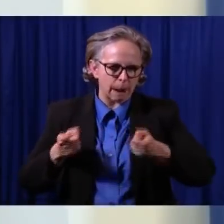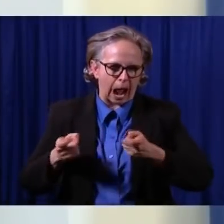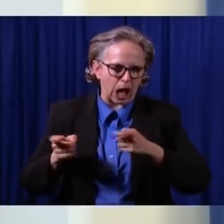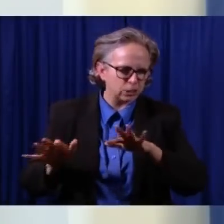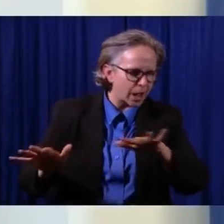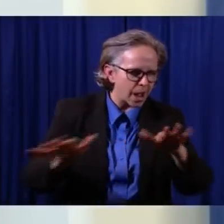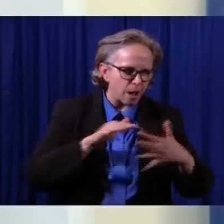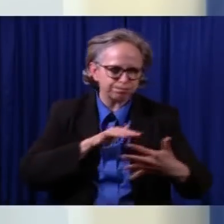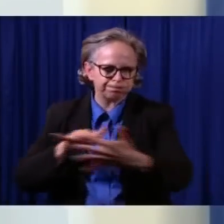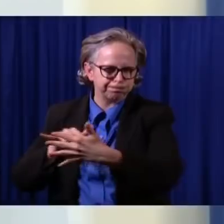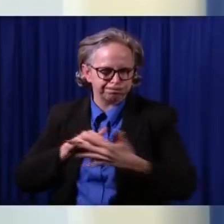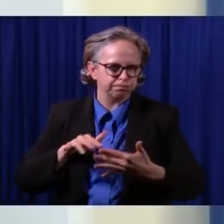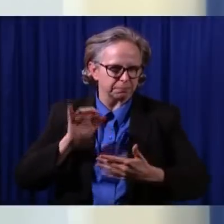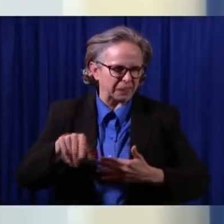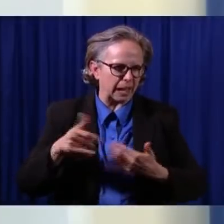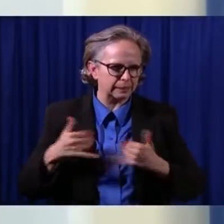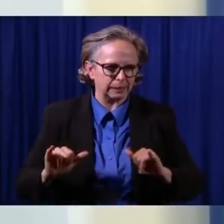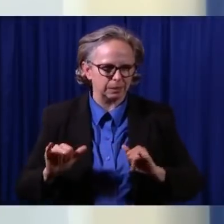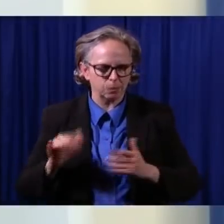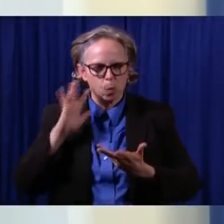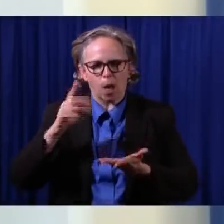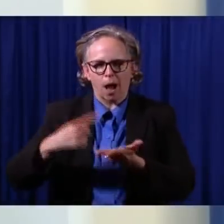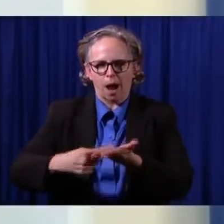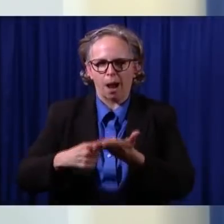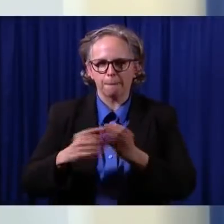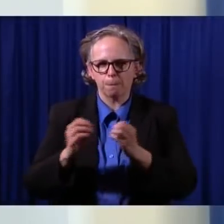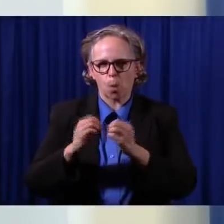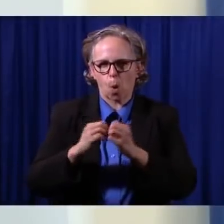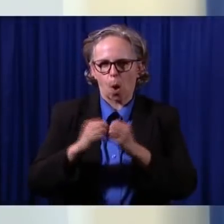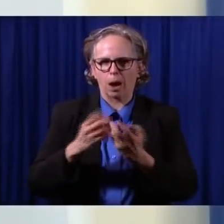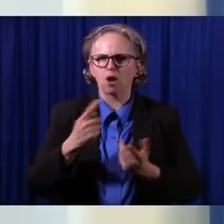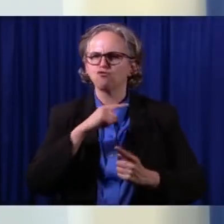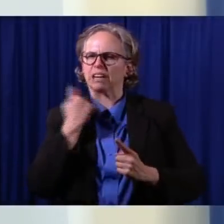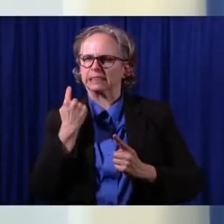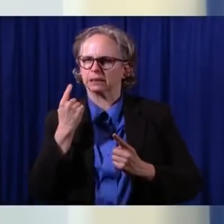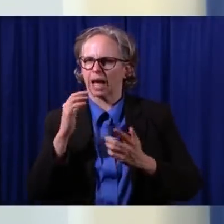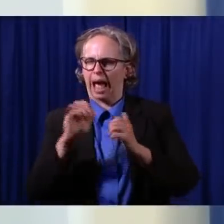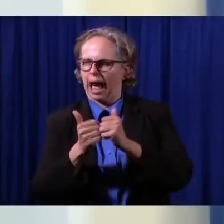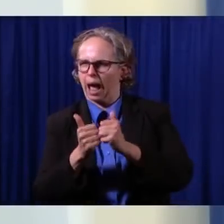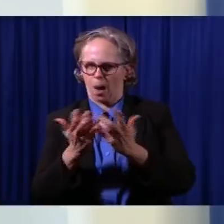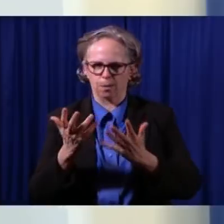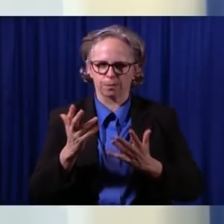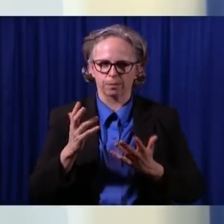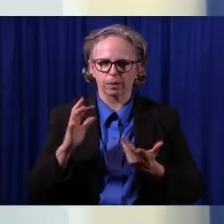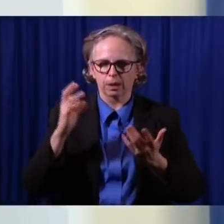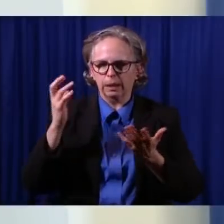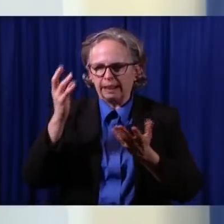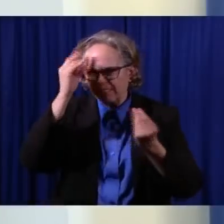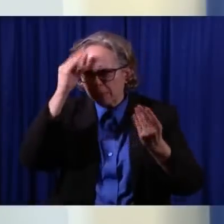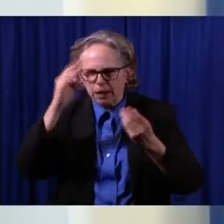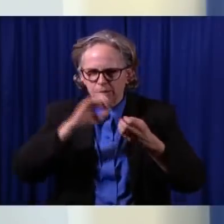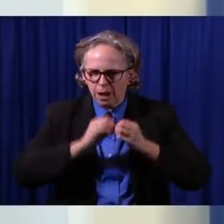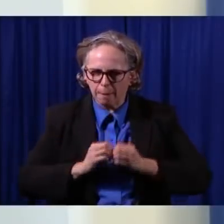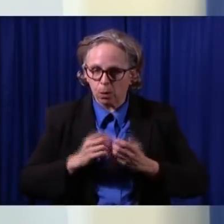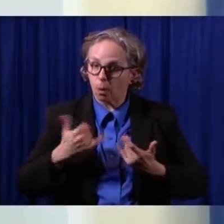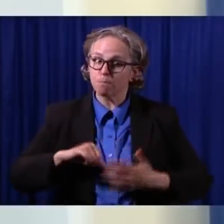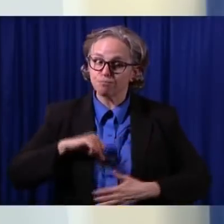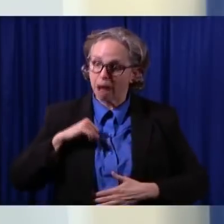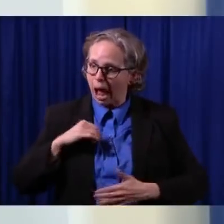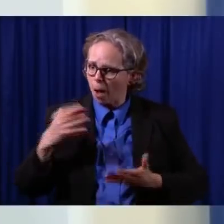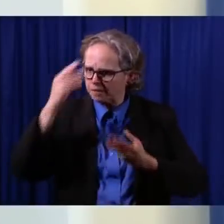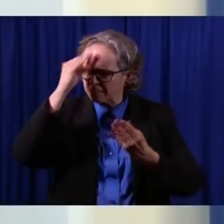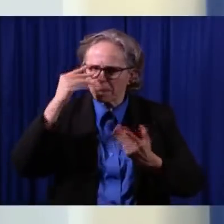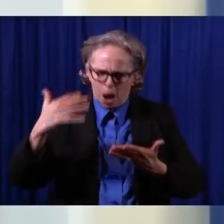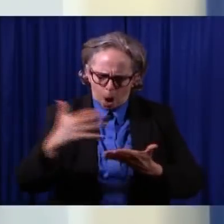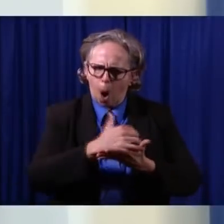world. I think we'll talk a lot more about risk. We'll have better and better data. I'm very proud of the data we're collecting, and we're collecting more every